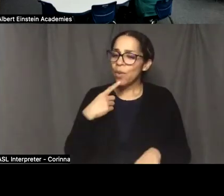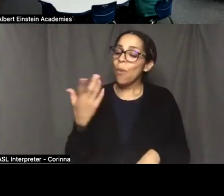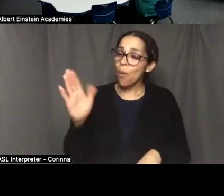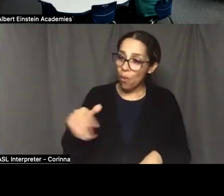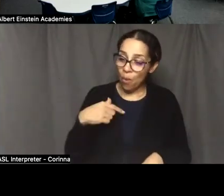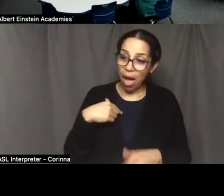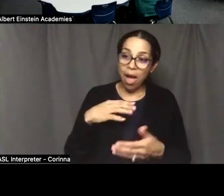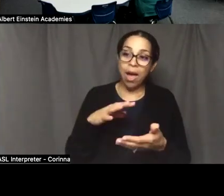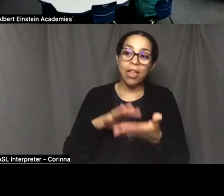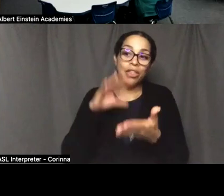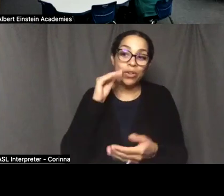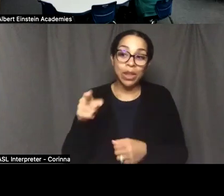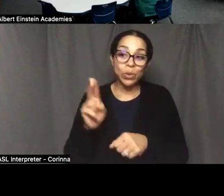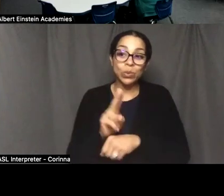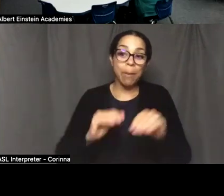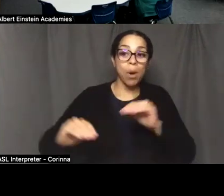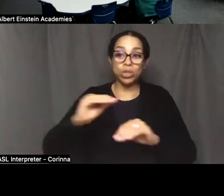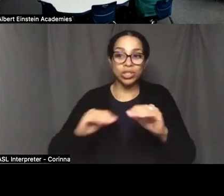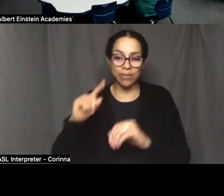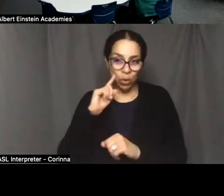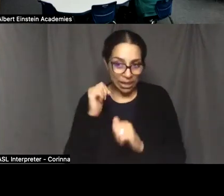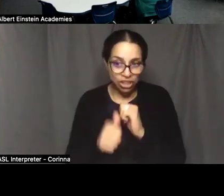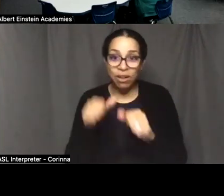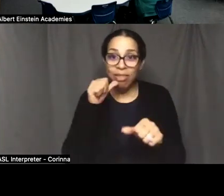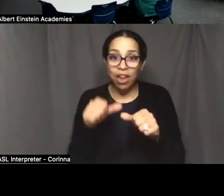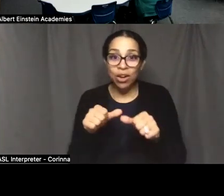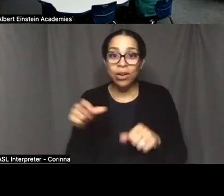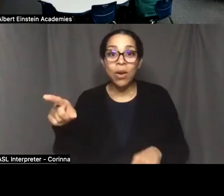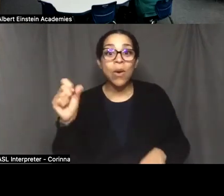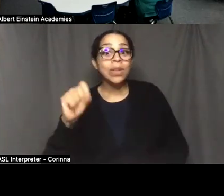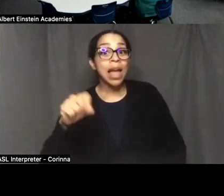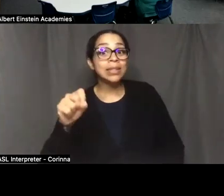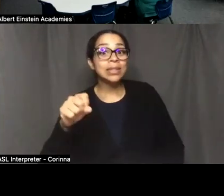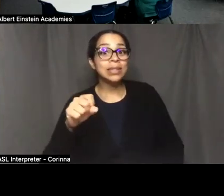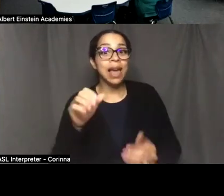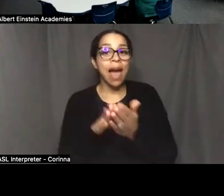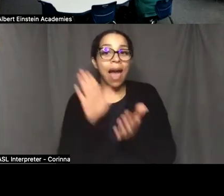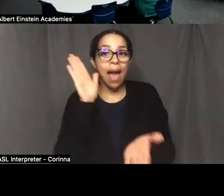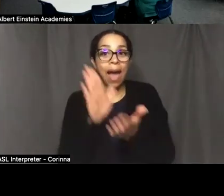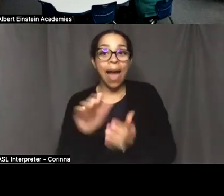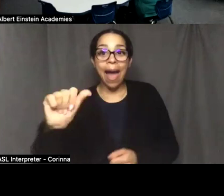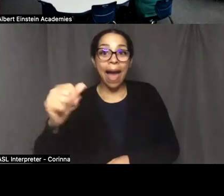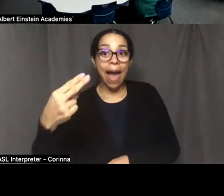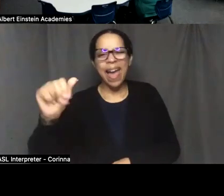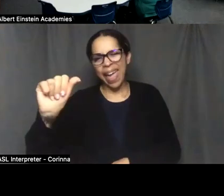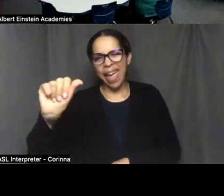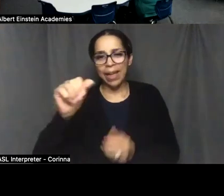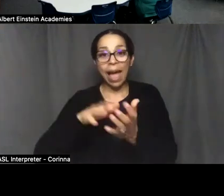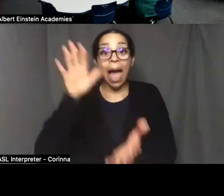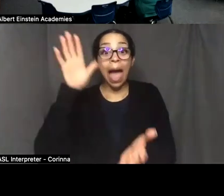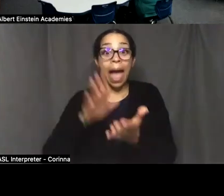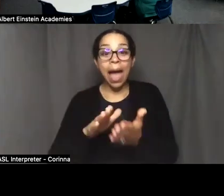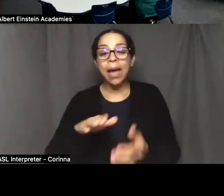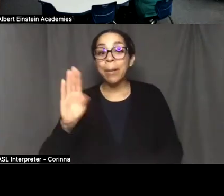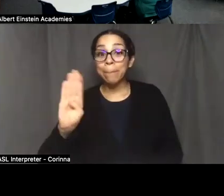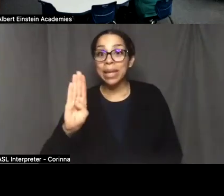sound. Can you teach them to me? And they can say, oh yeah, ah, ah, ah. They say A says ah, B says b. And they can tell